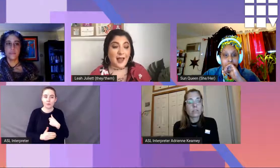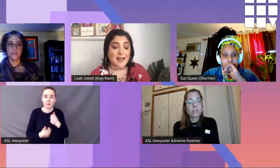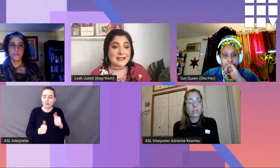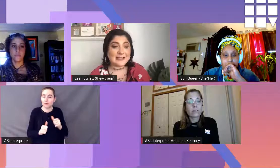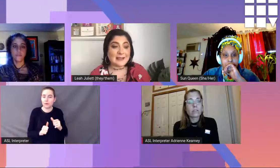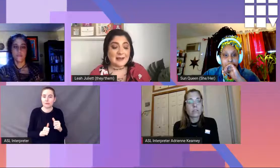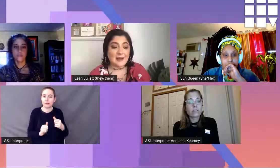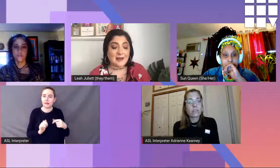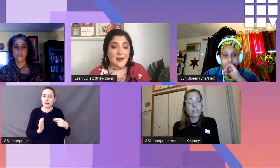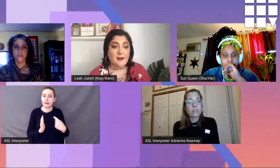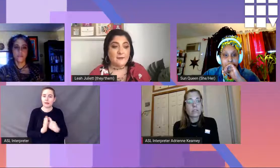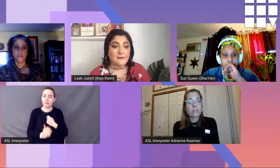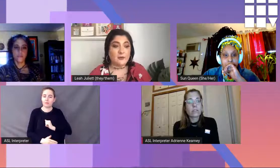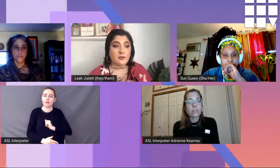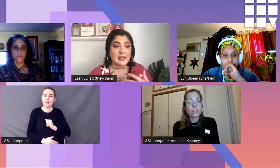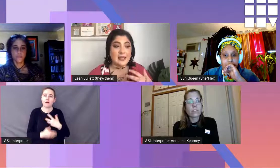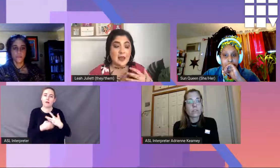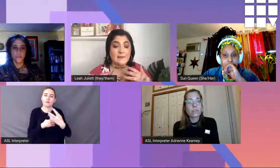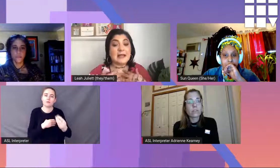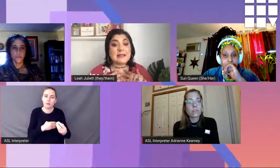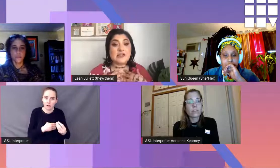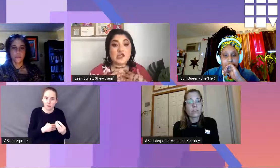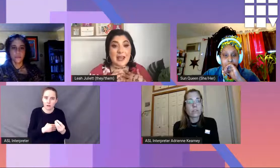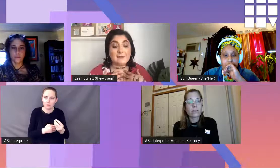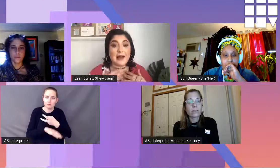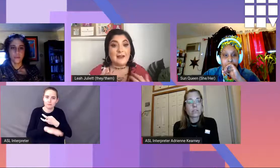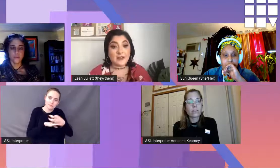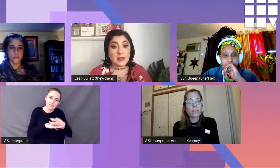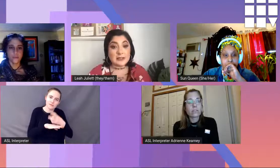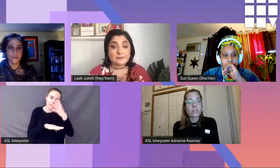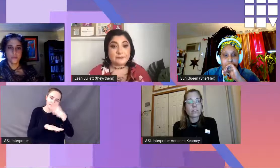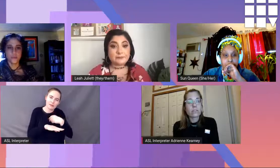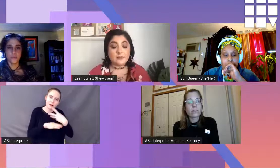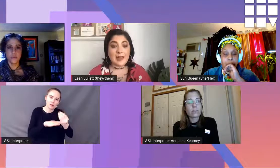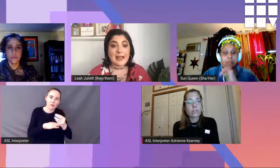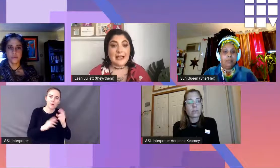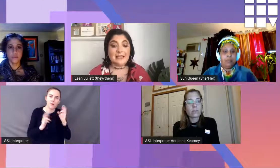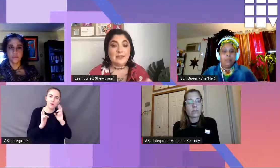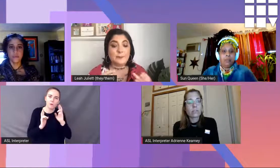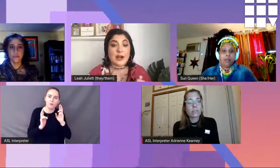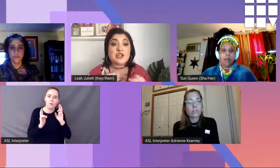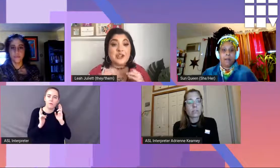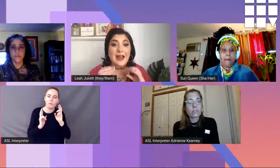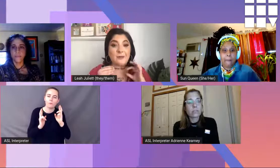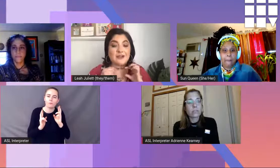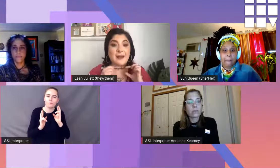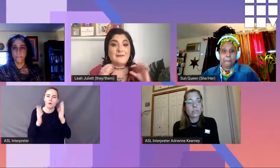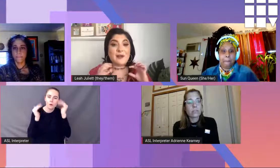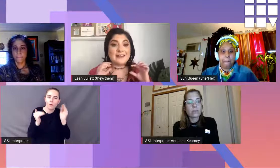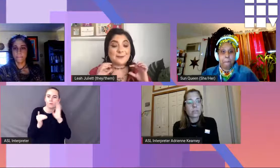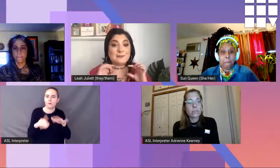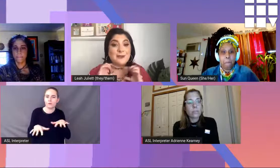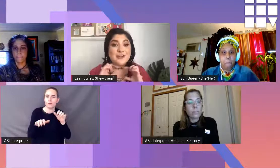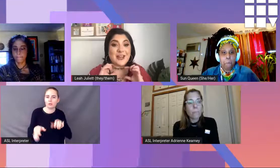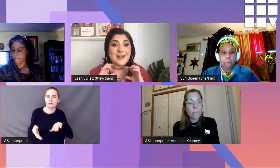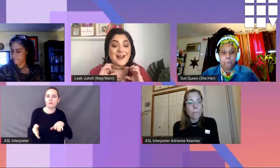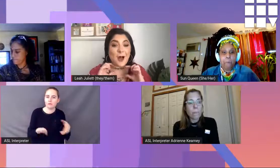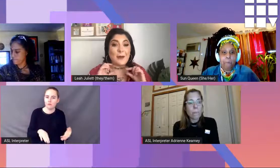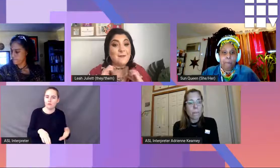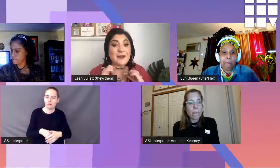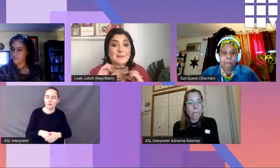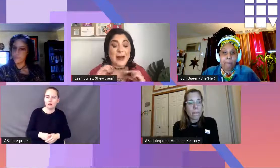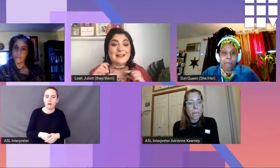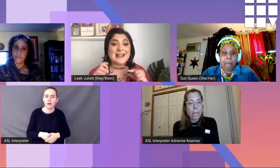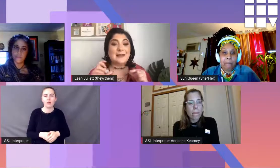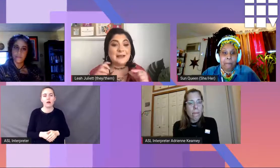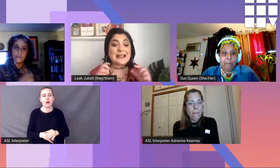me because of the immense shame that I felt and the pressure at which my voice was pushing on